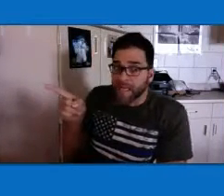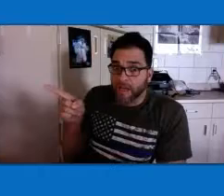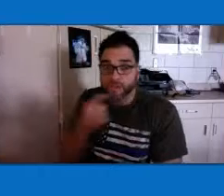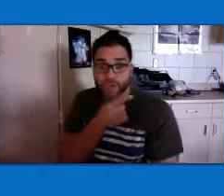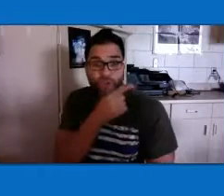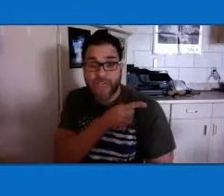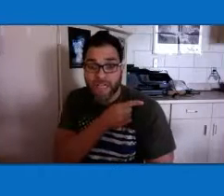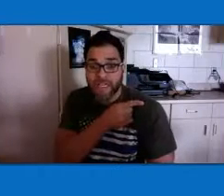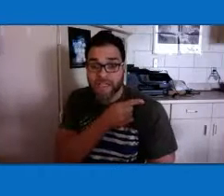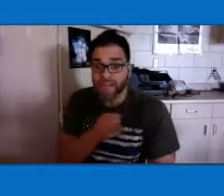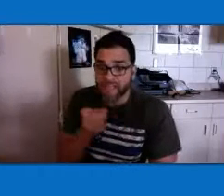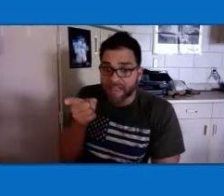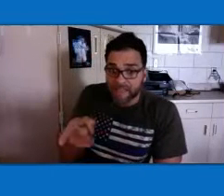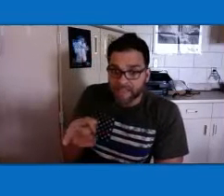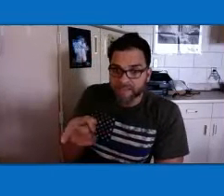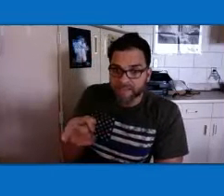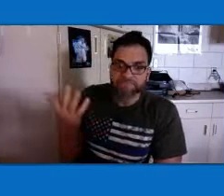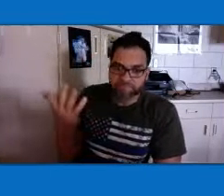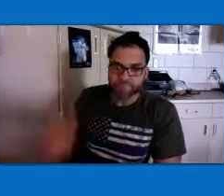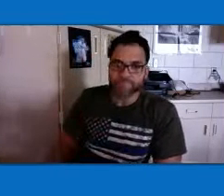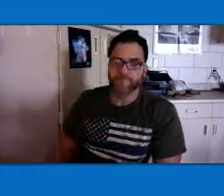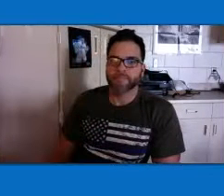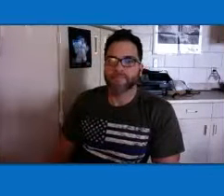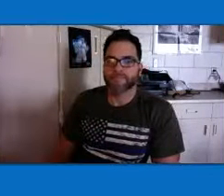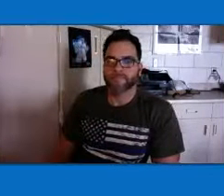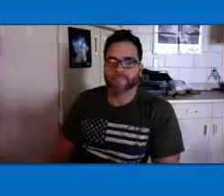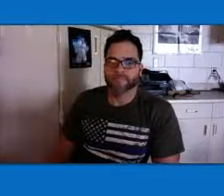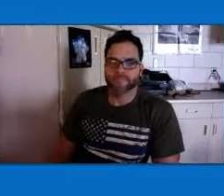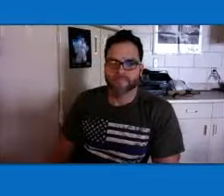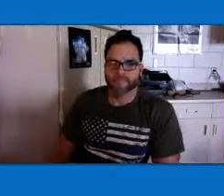He. She. It.